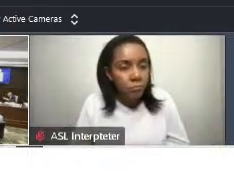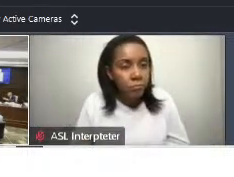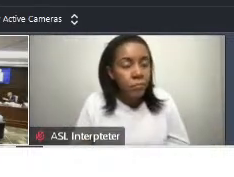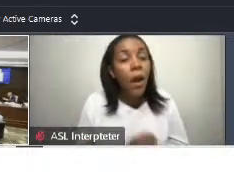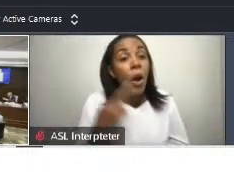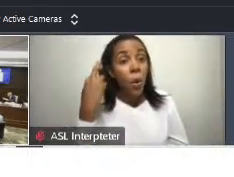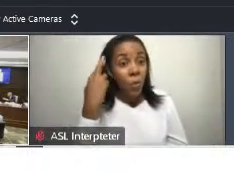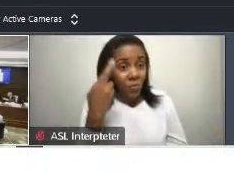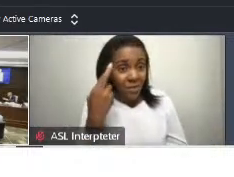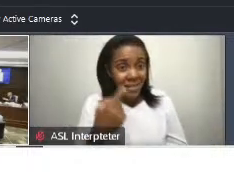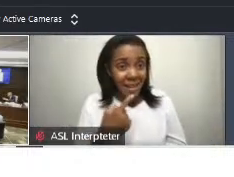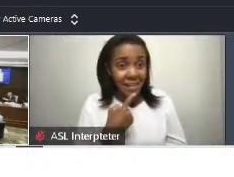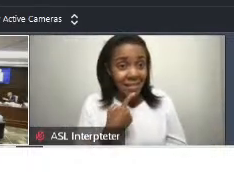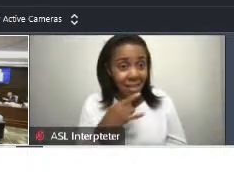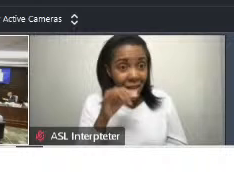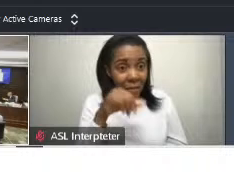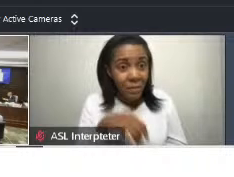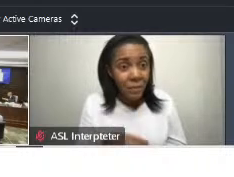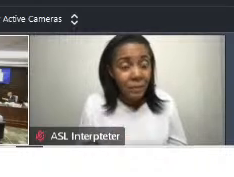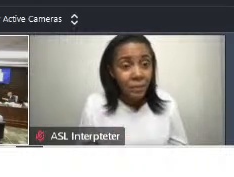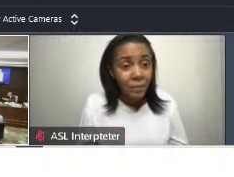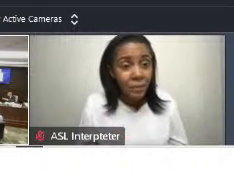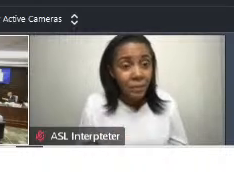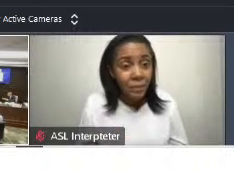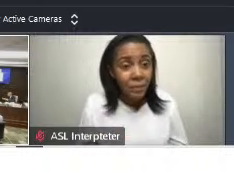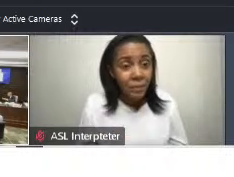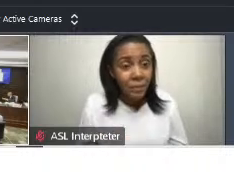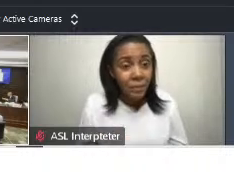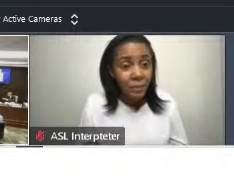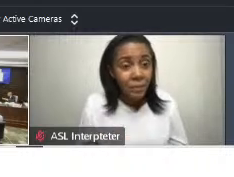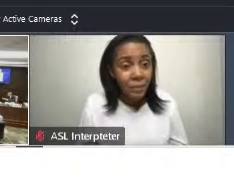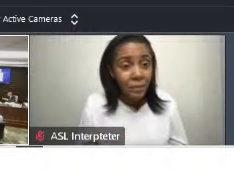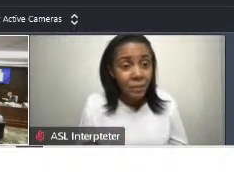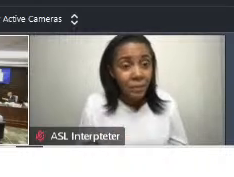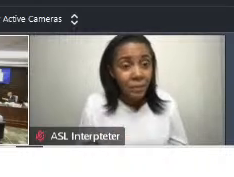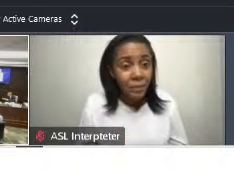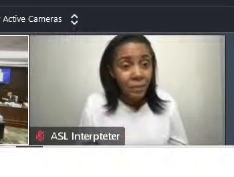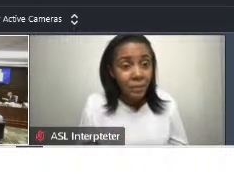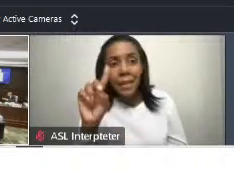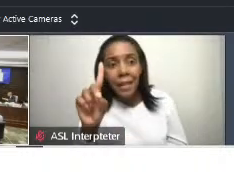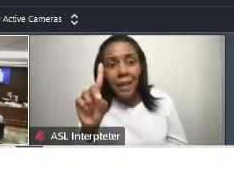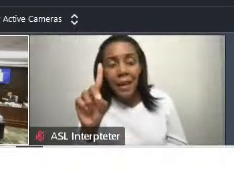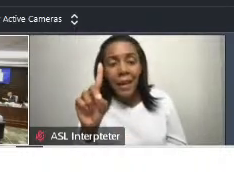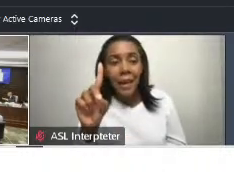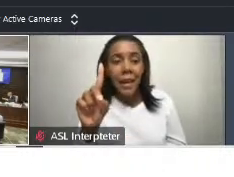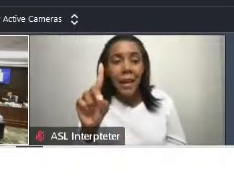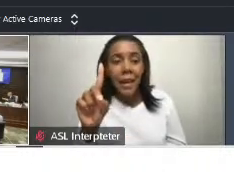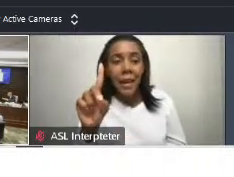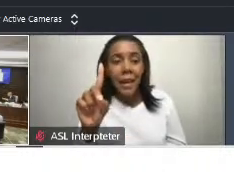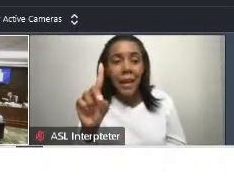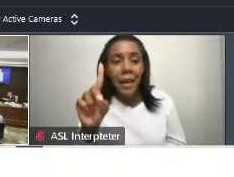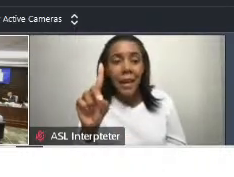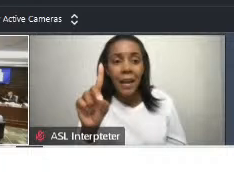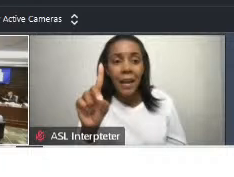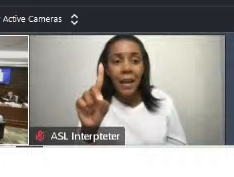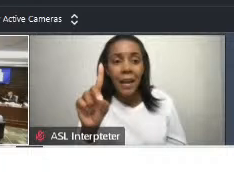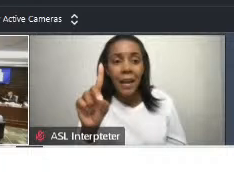Reasons why I'm saying that, Graceland has really disappointed my